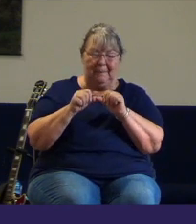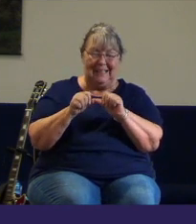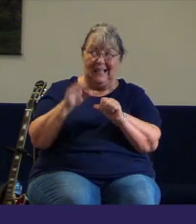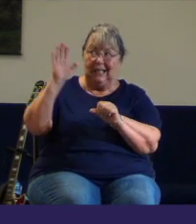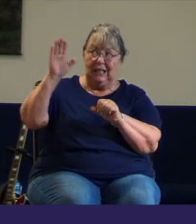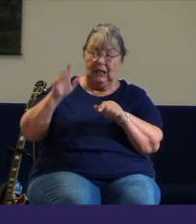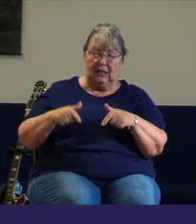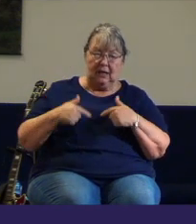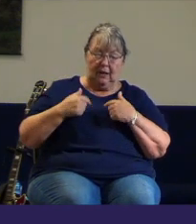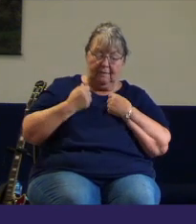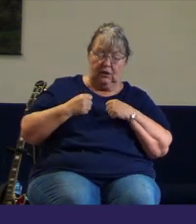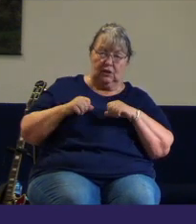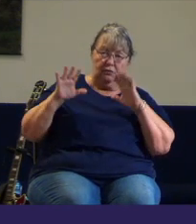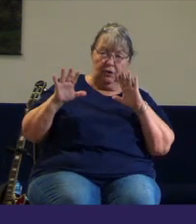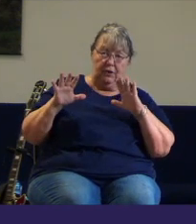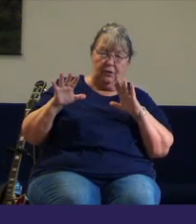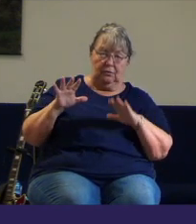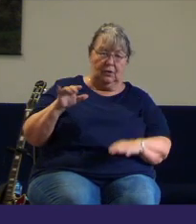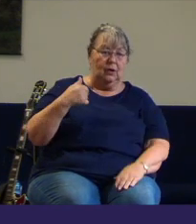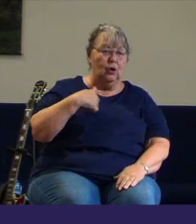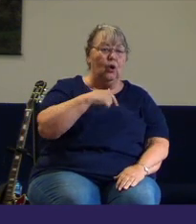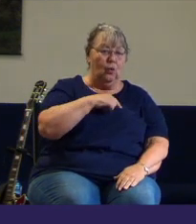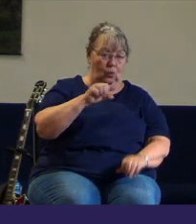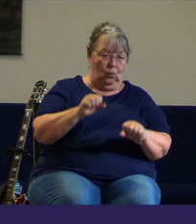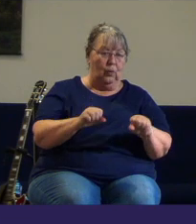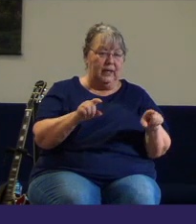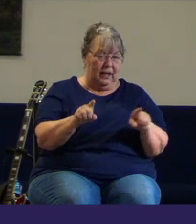so can we. Notice up on the screen.